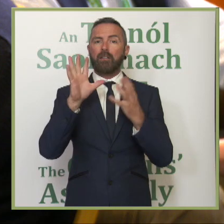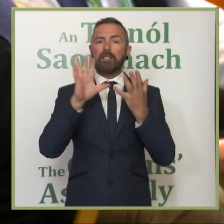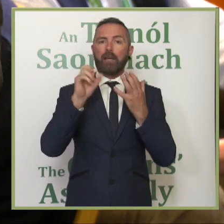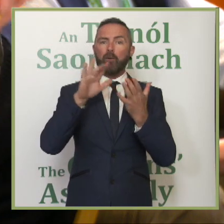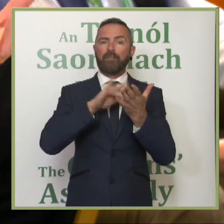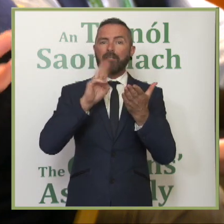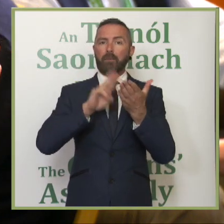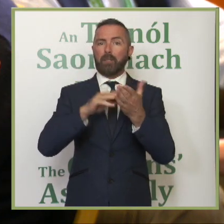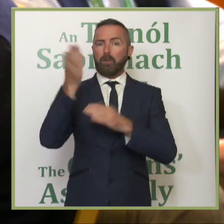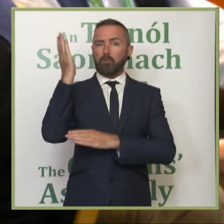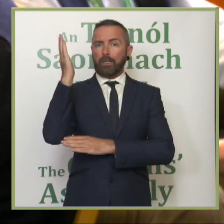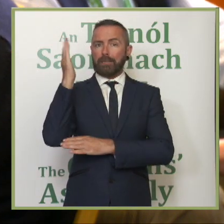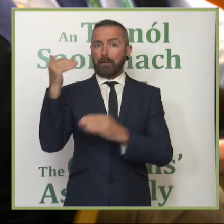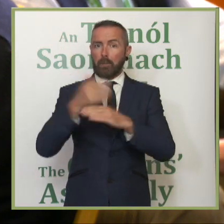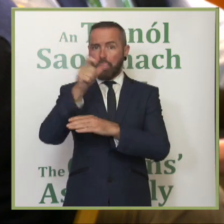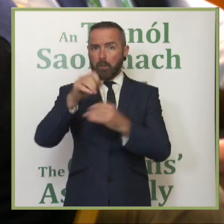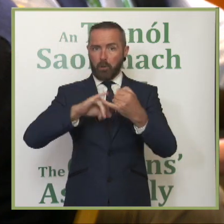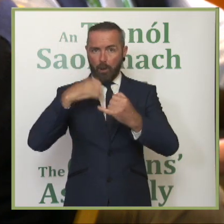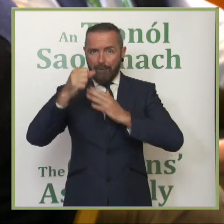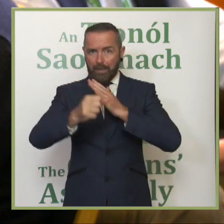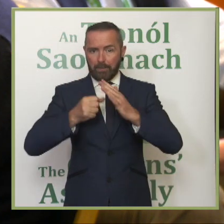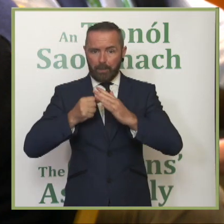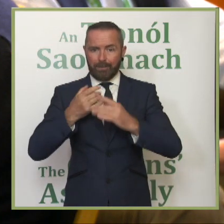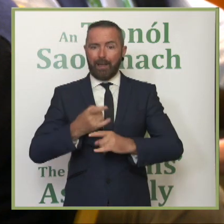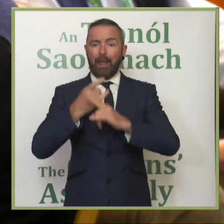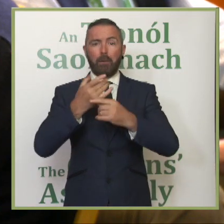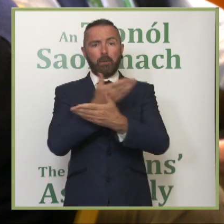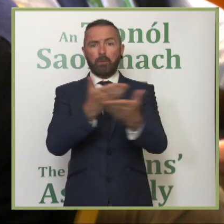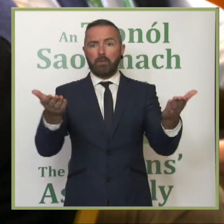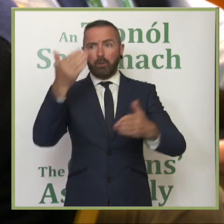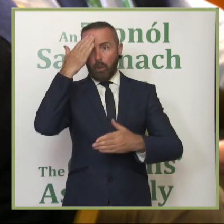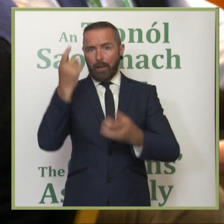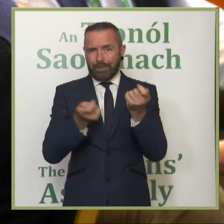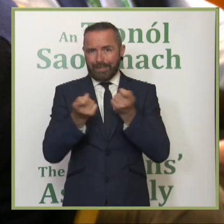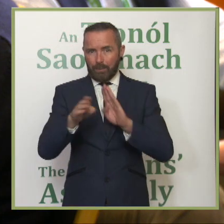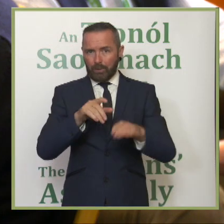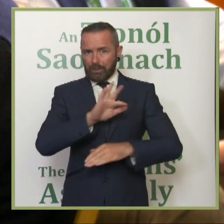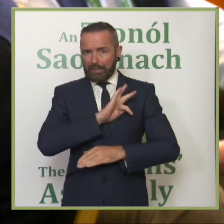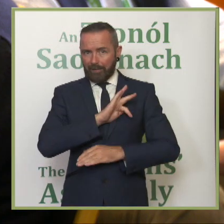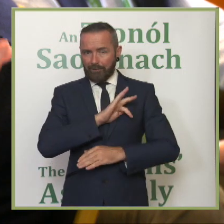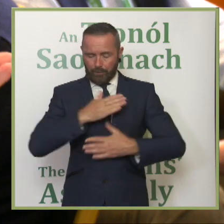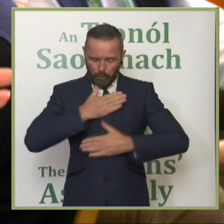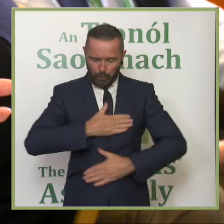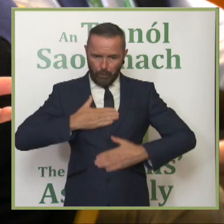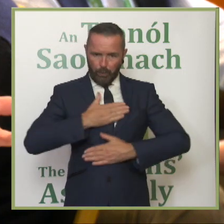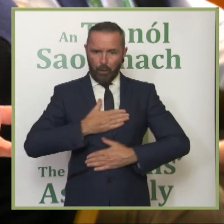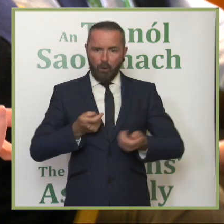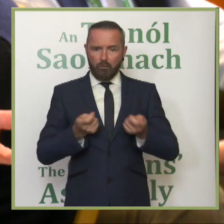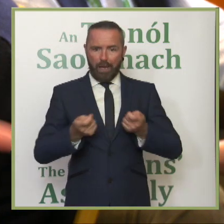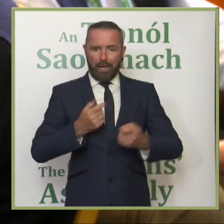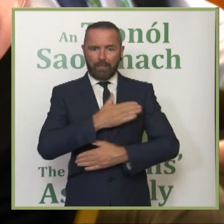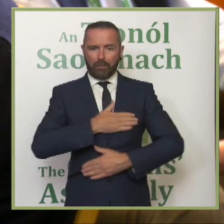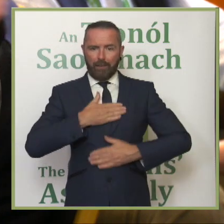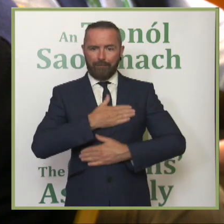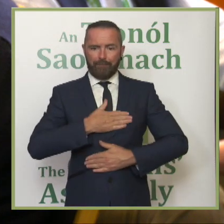by somebody experienced in the area, just to help people know how to care for themselves. And then speaking to the listening and hearing